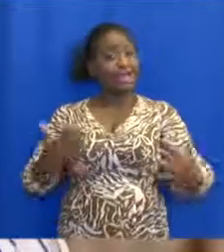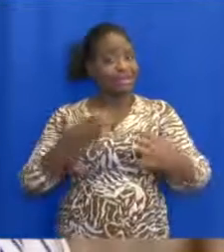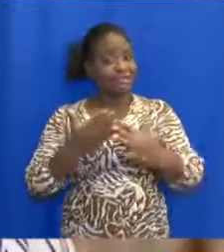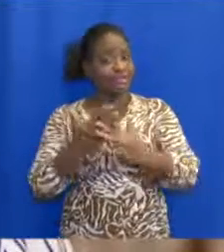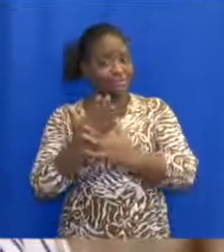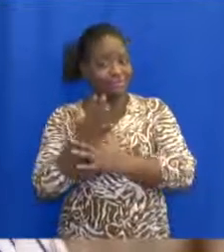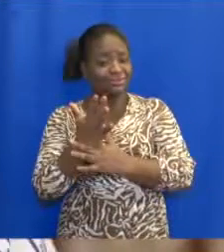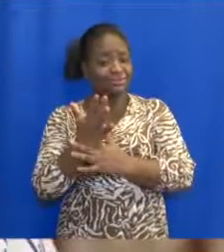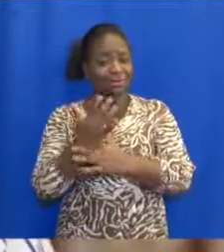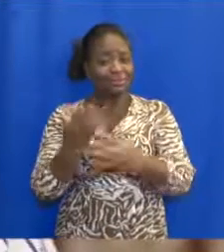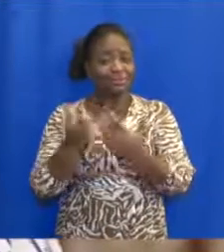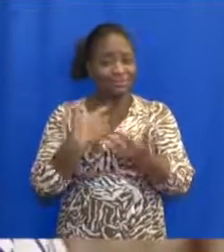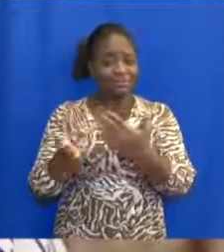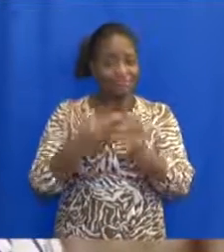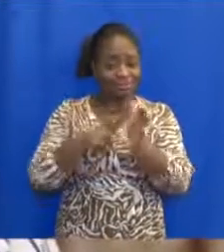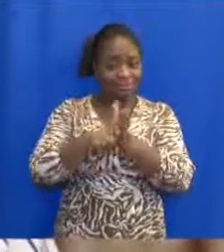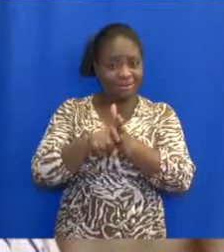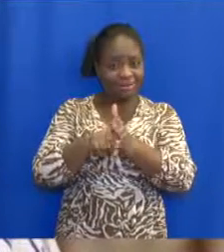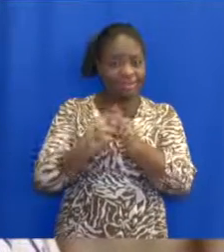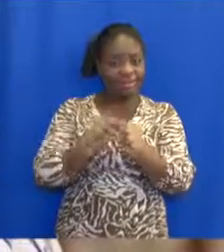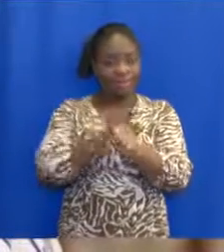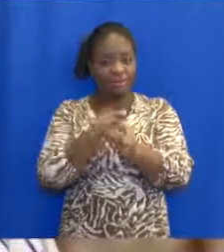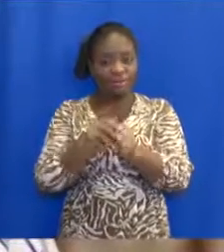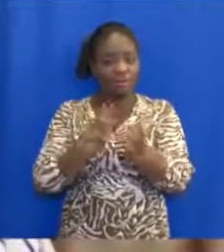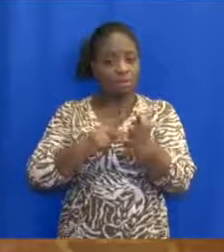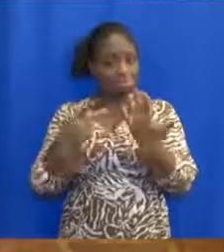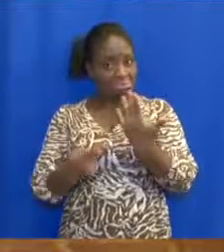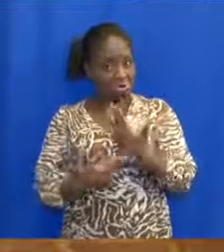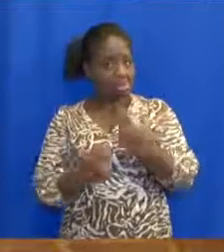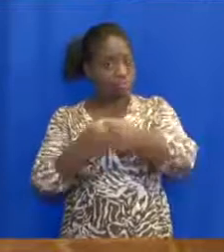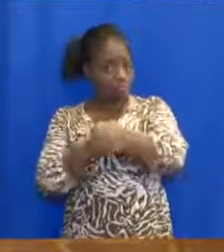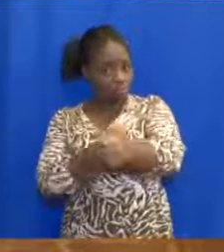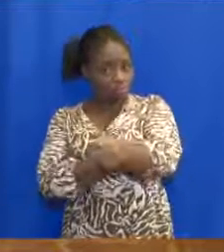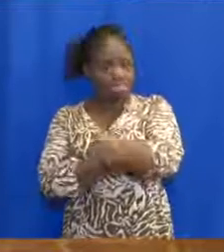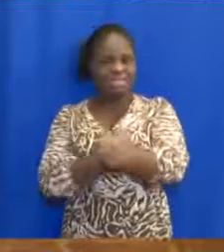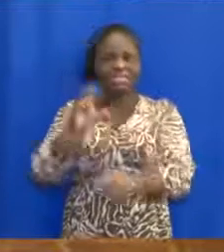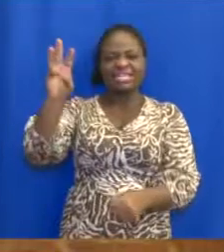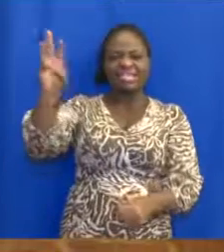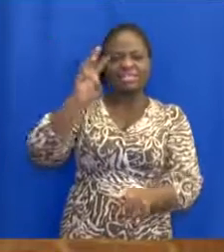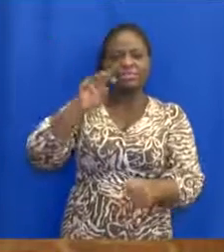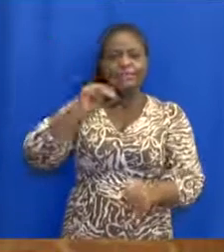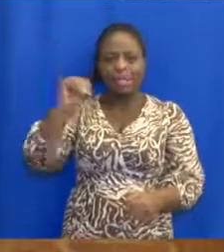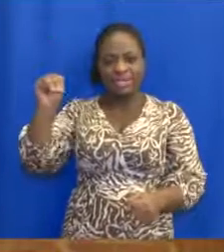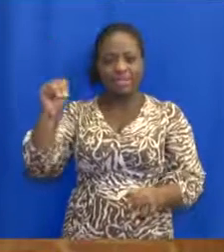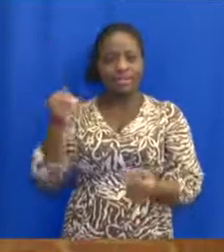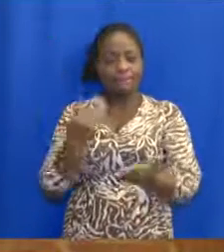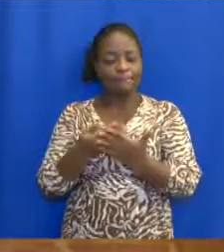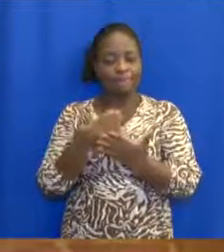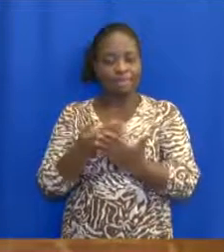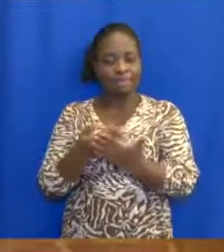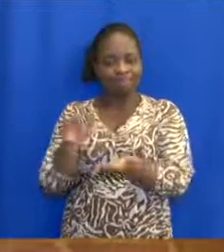Through the Coronavirus Alleviation Program Business Support Scheme, 600 million cedis is